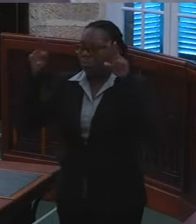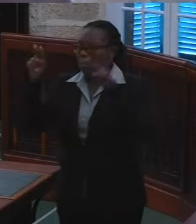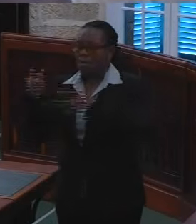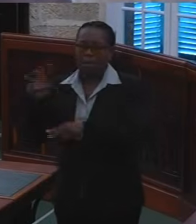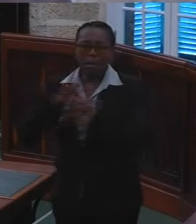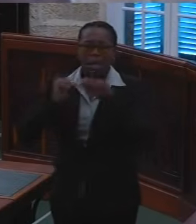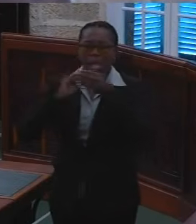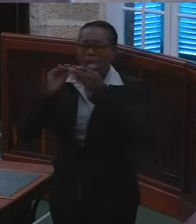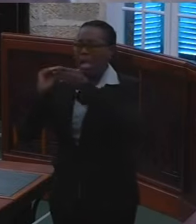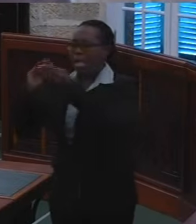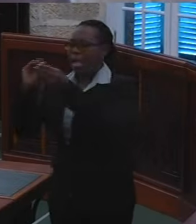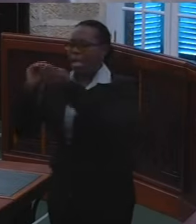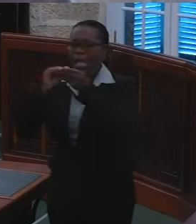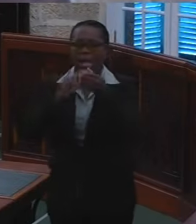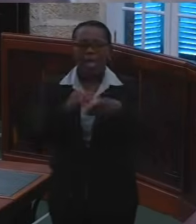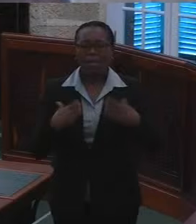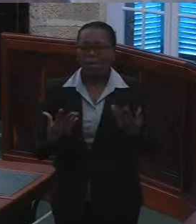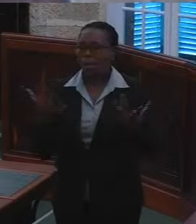to